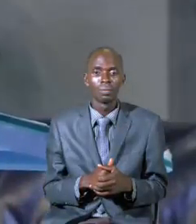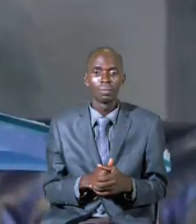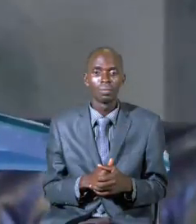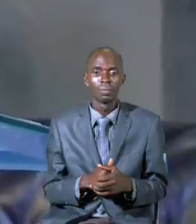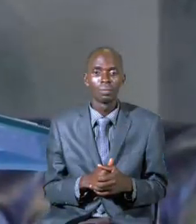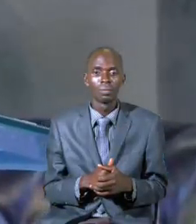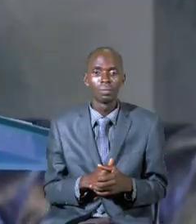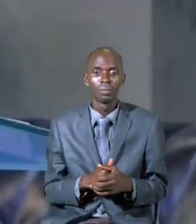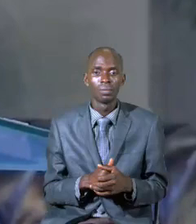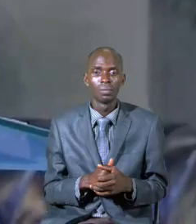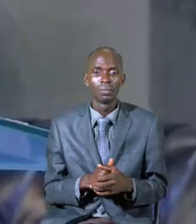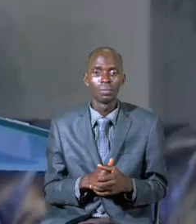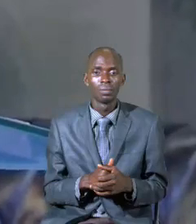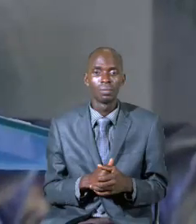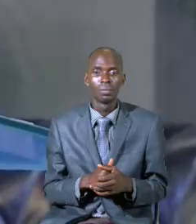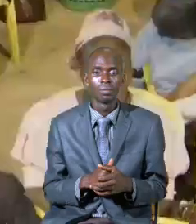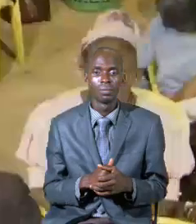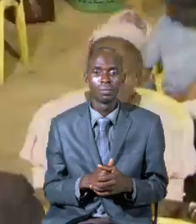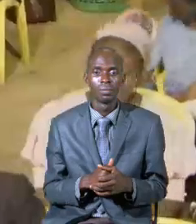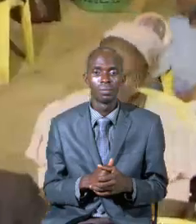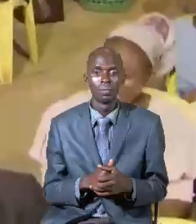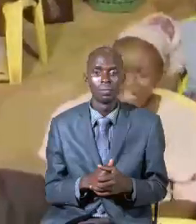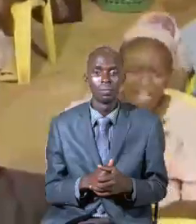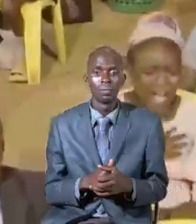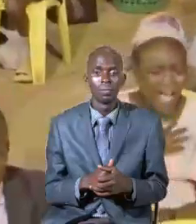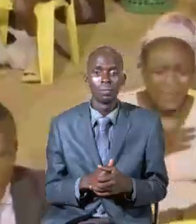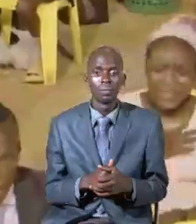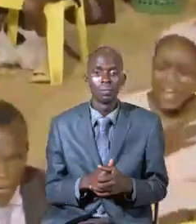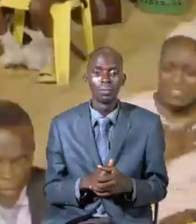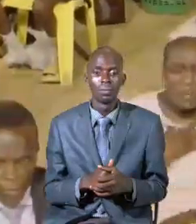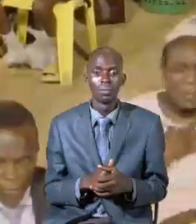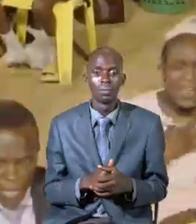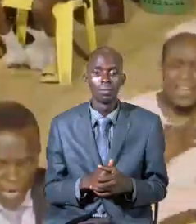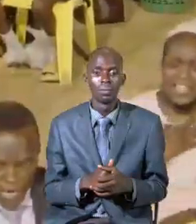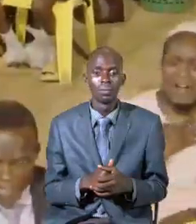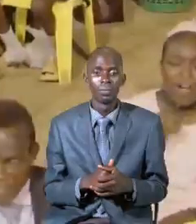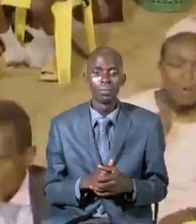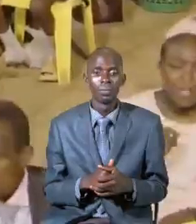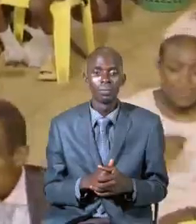Confidently, I will not remain as I've always been.